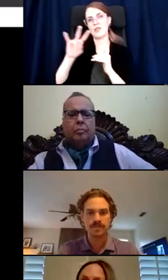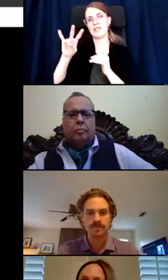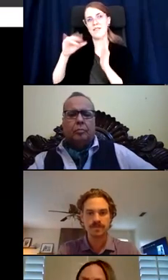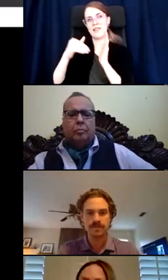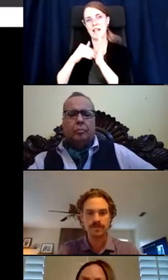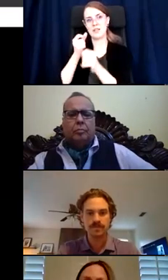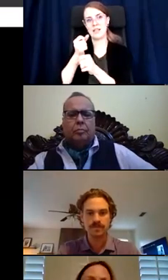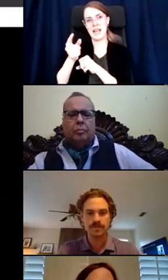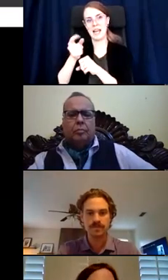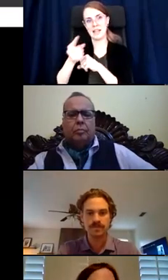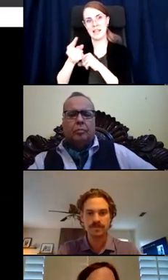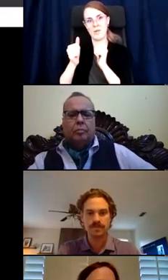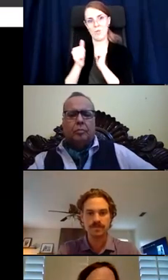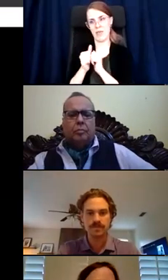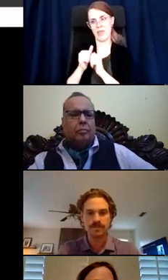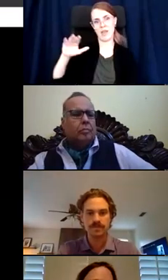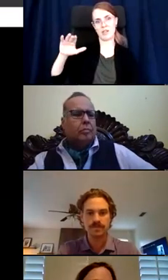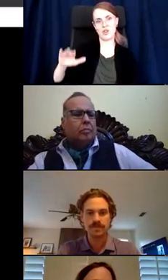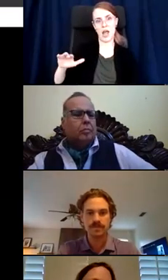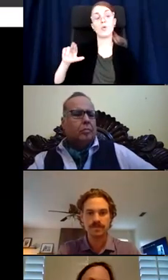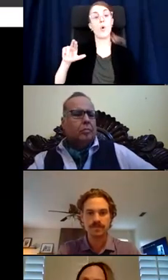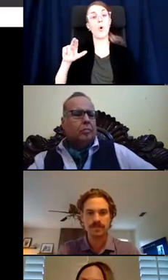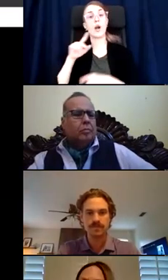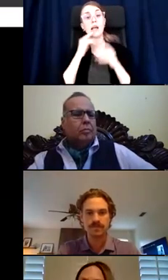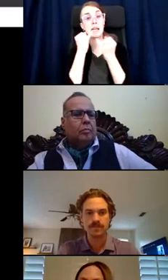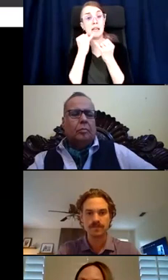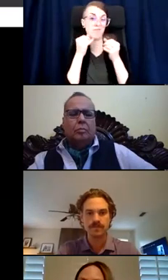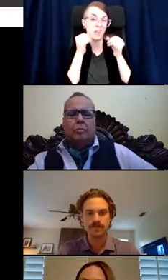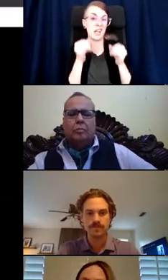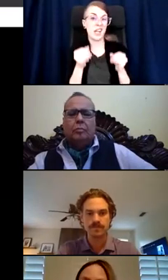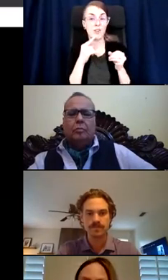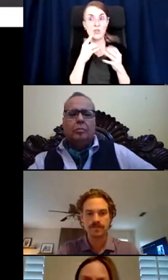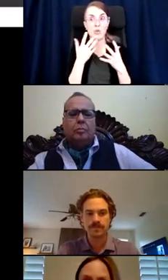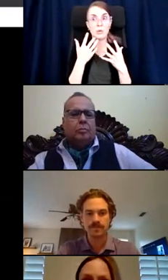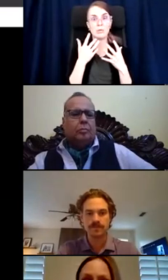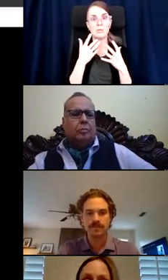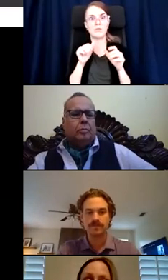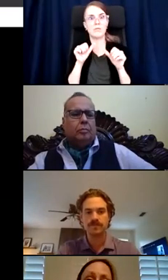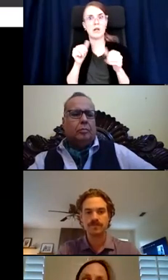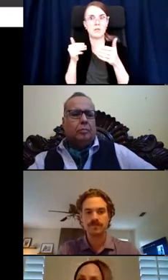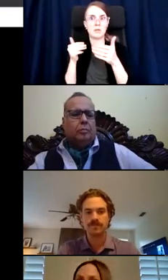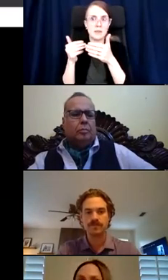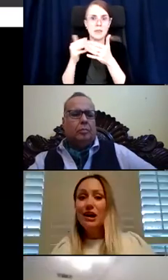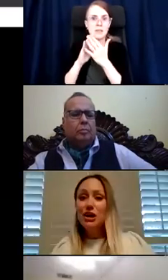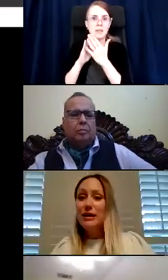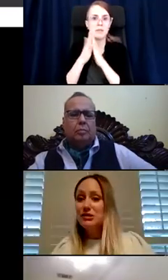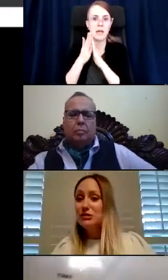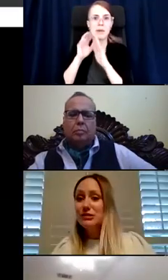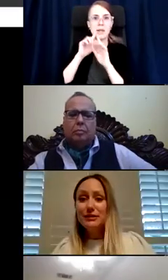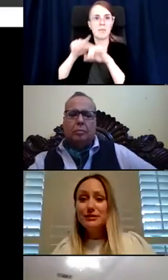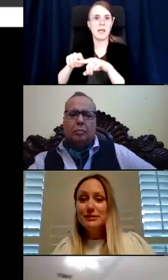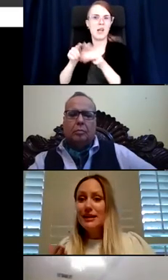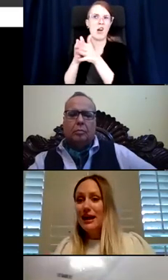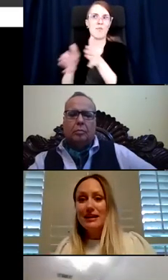a dependent child or an individual at risk of becoming dependent on public assistance. So it offers training in